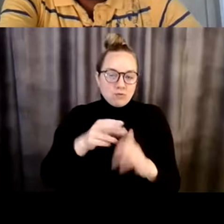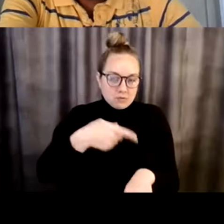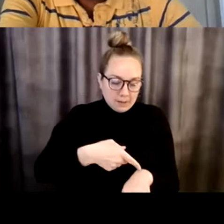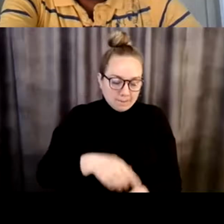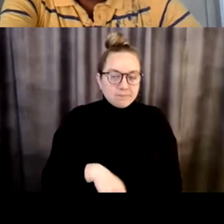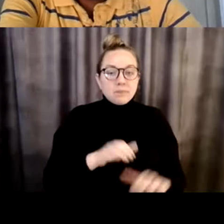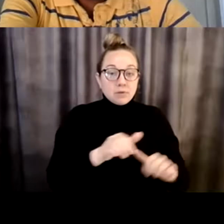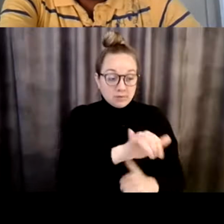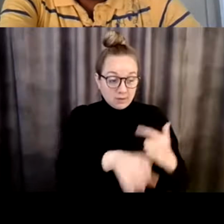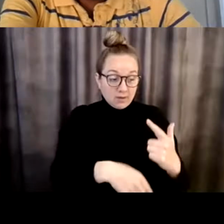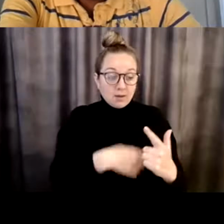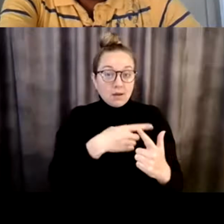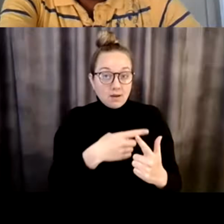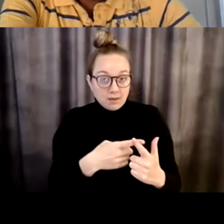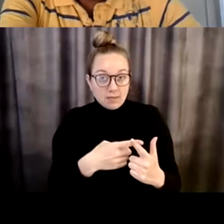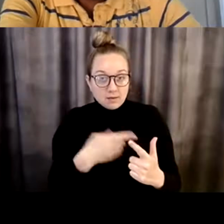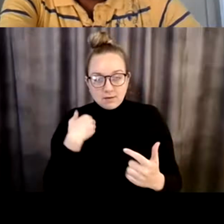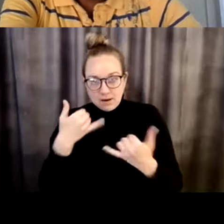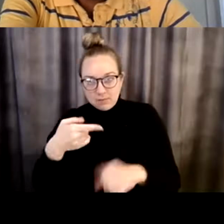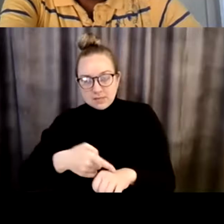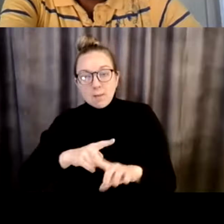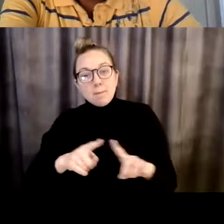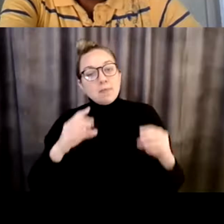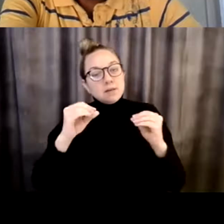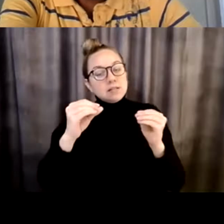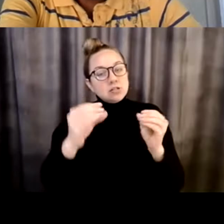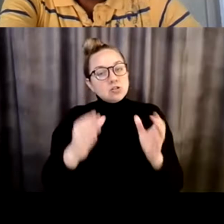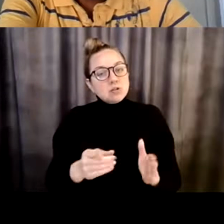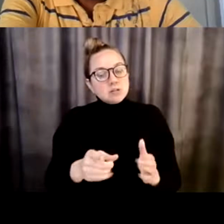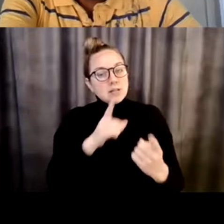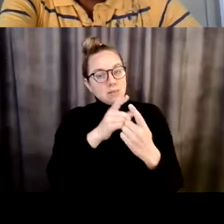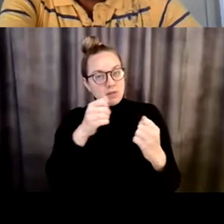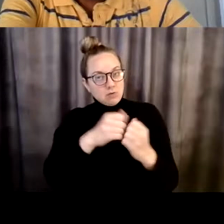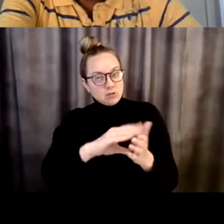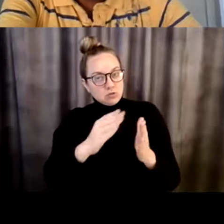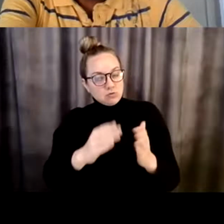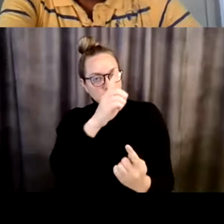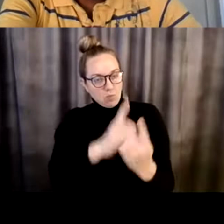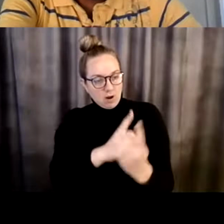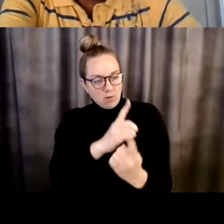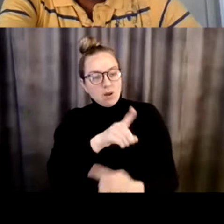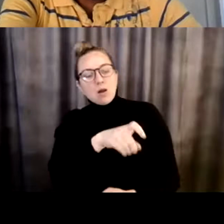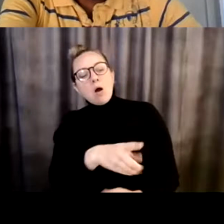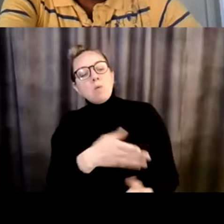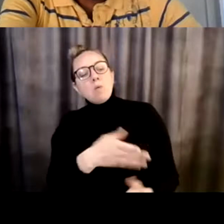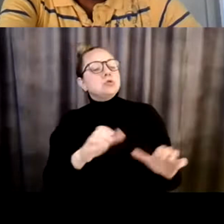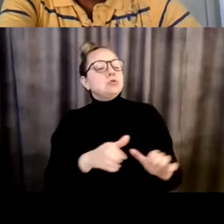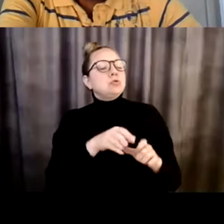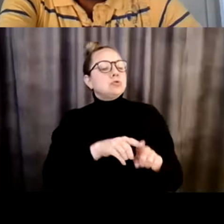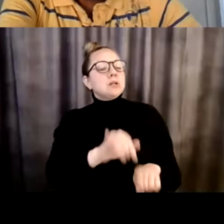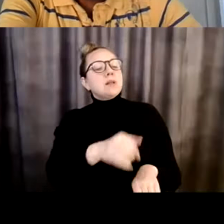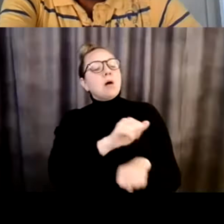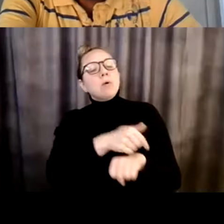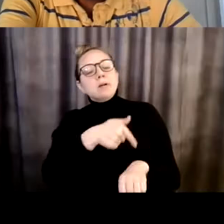time, the teacher has conversations with each child about what they did during that time so that the children have the opportunity